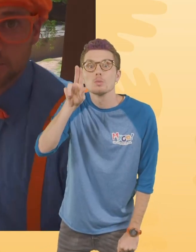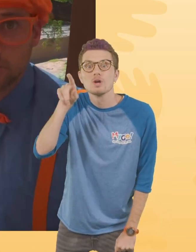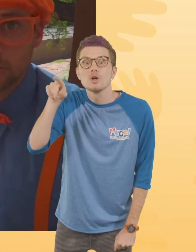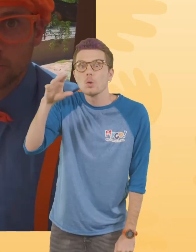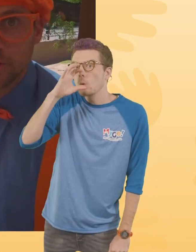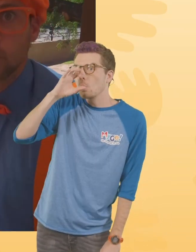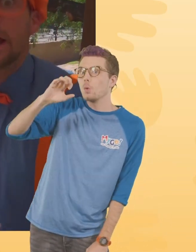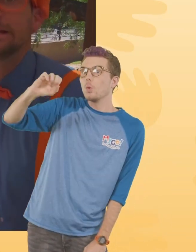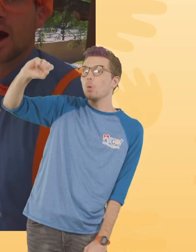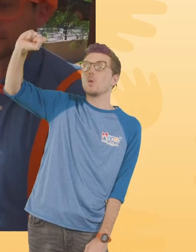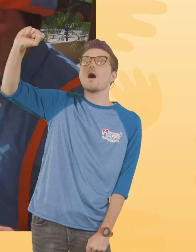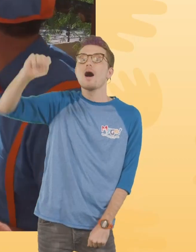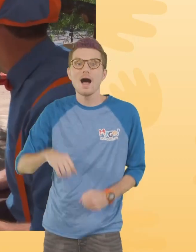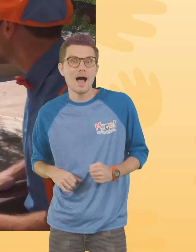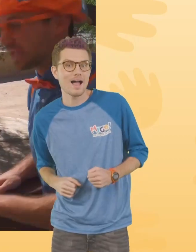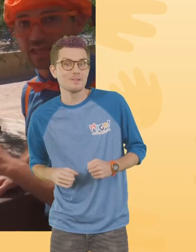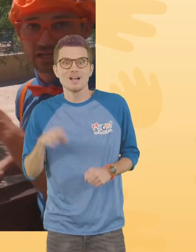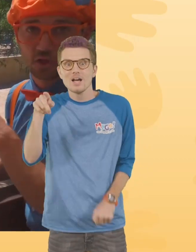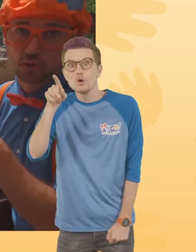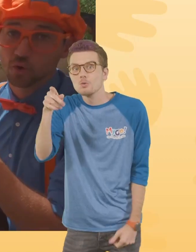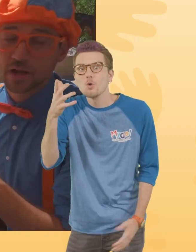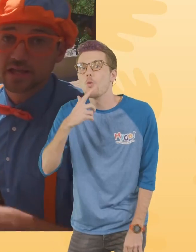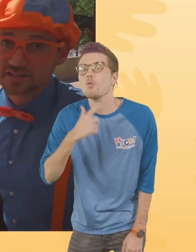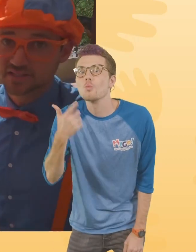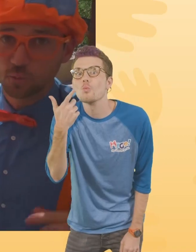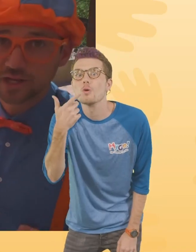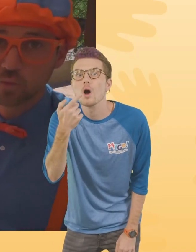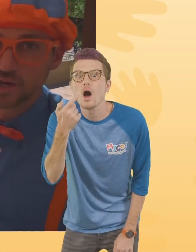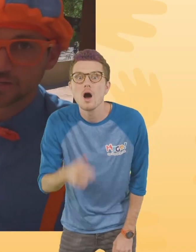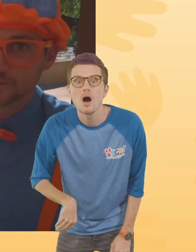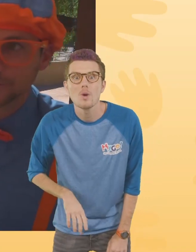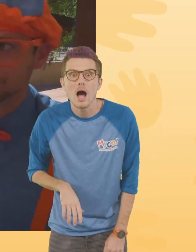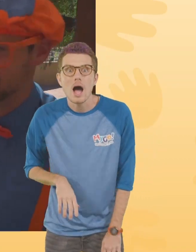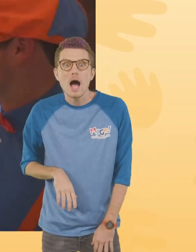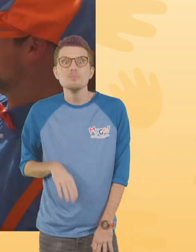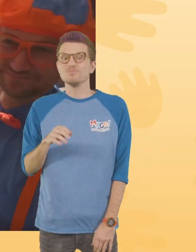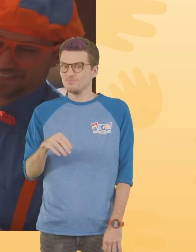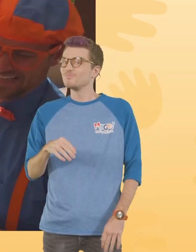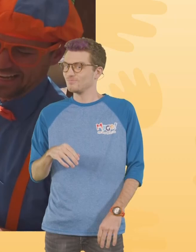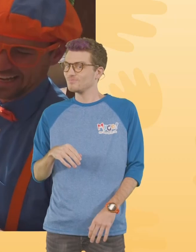That's Lulu the rhinoceros, and Lulu is 21 years old.